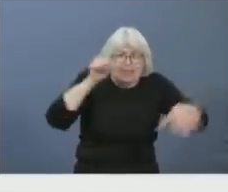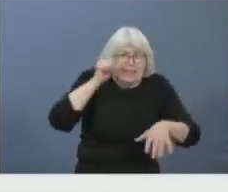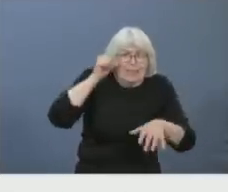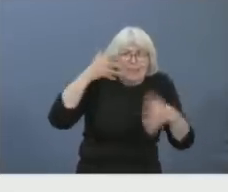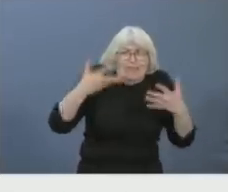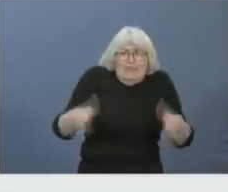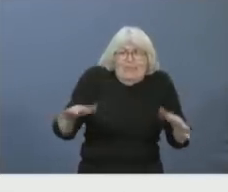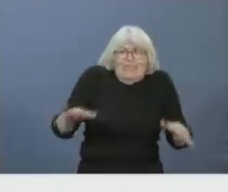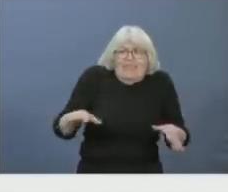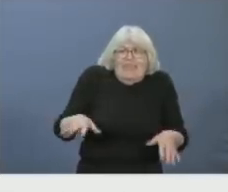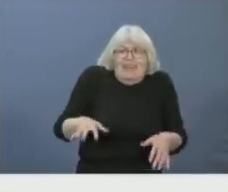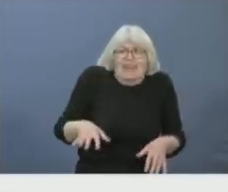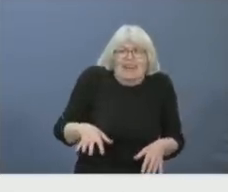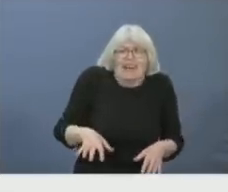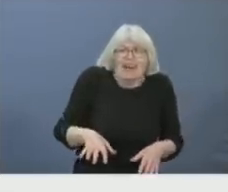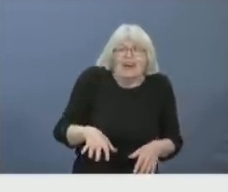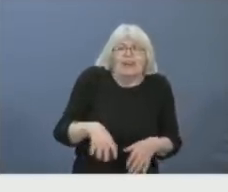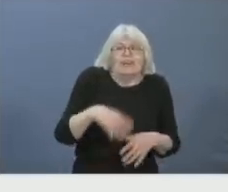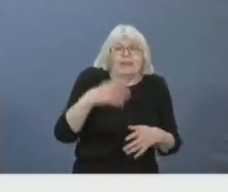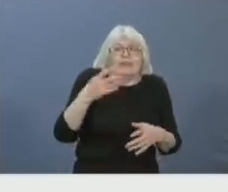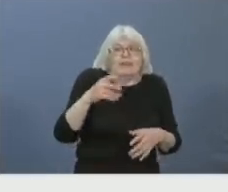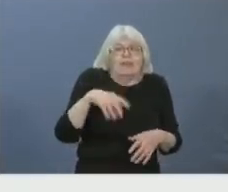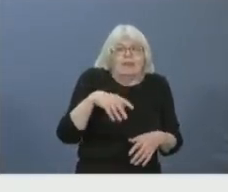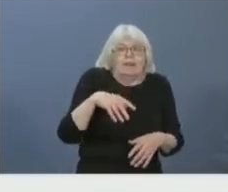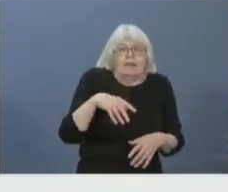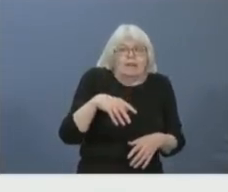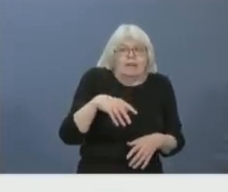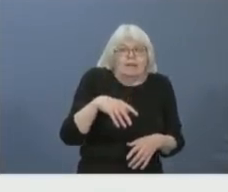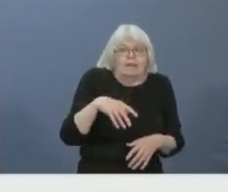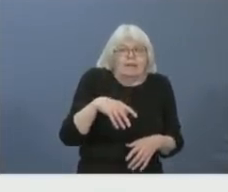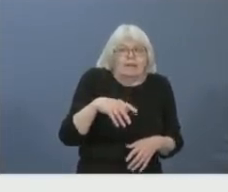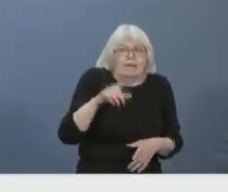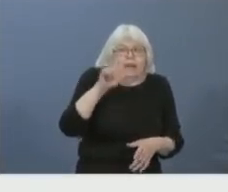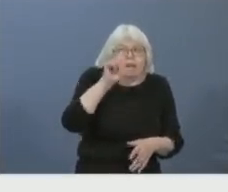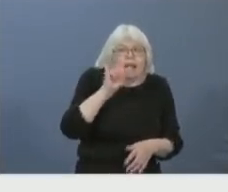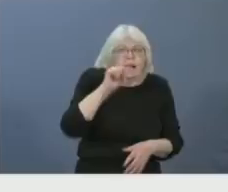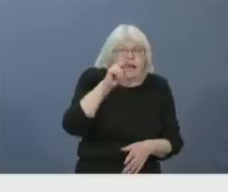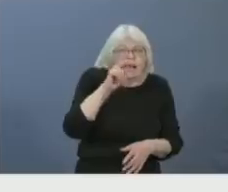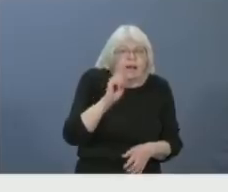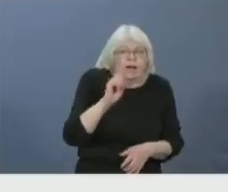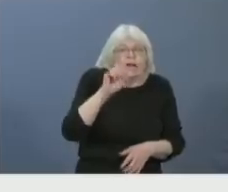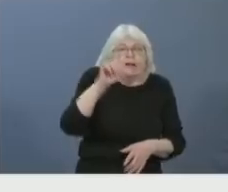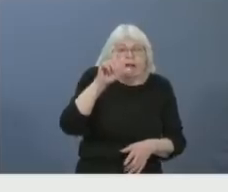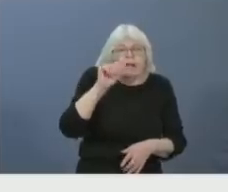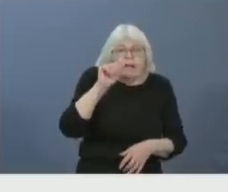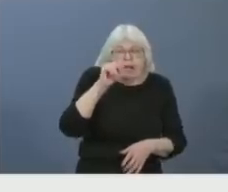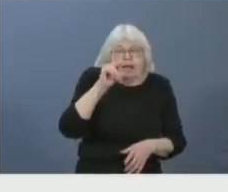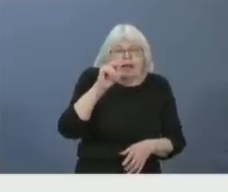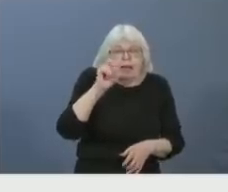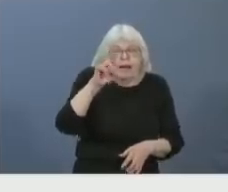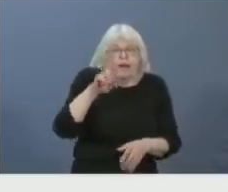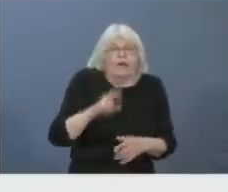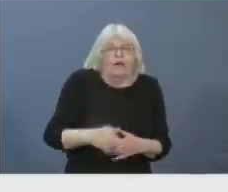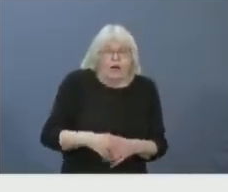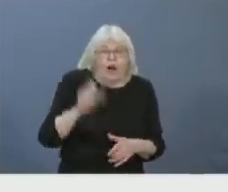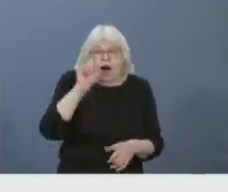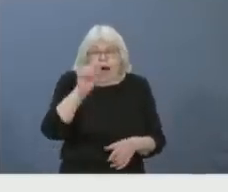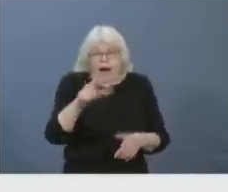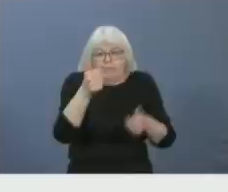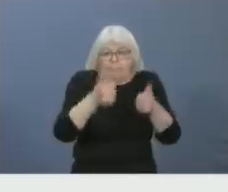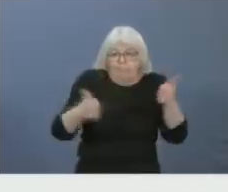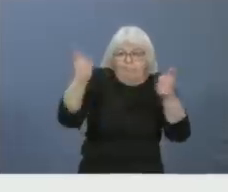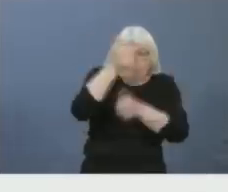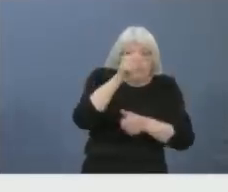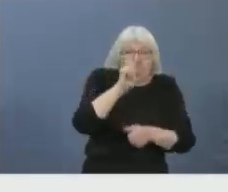this question for Premier Houston. Is there any update on how many pets have been saved from the wildfires in both Tantallon and